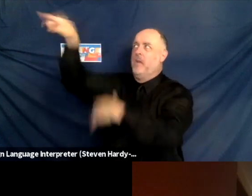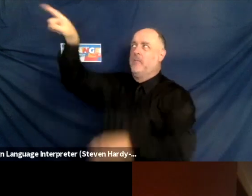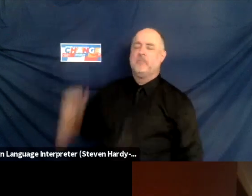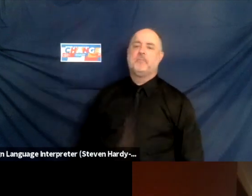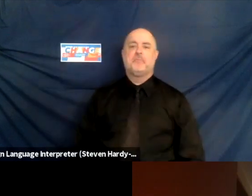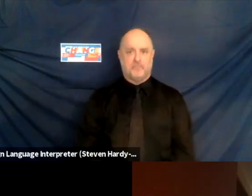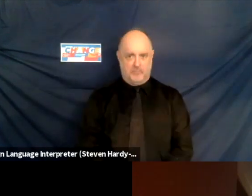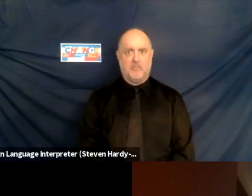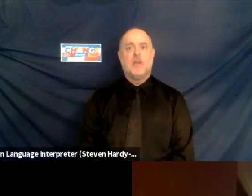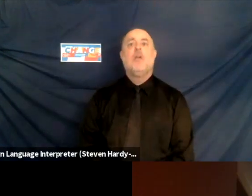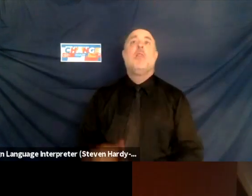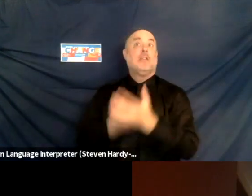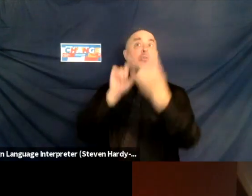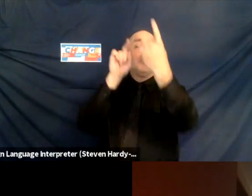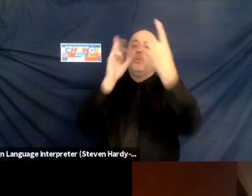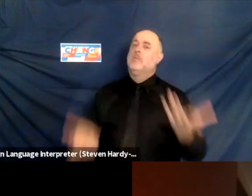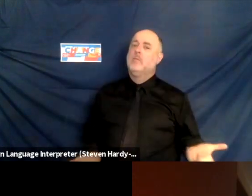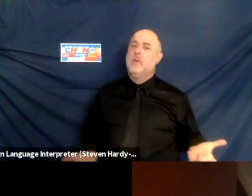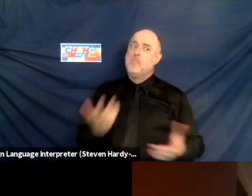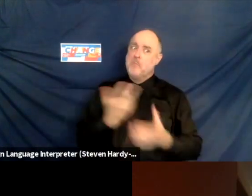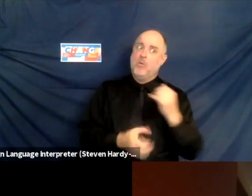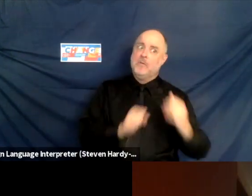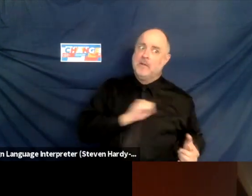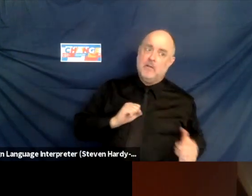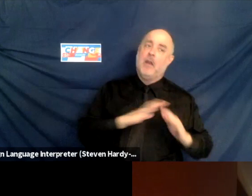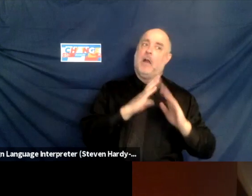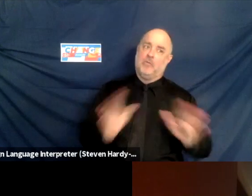Yeah, so that's the goal. And in both House and Senate, it's